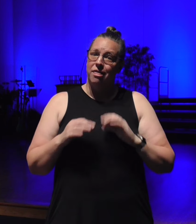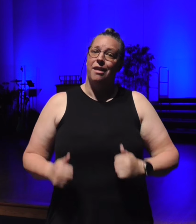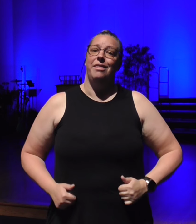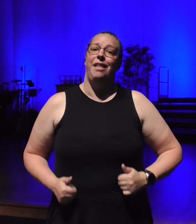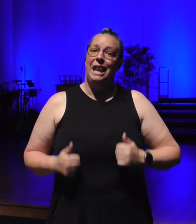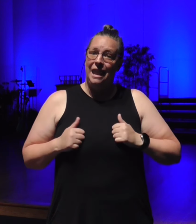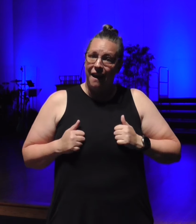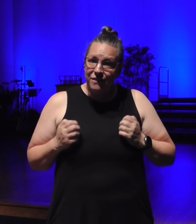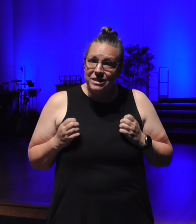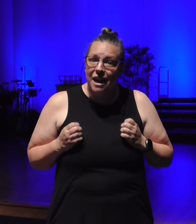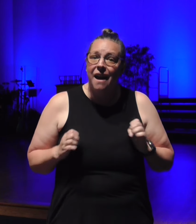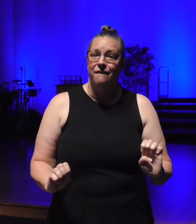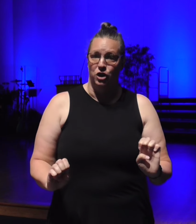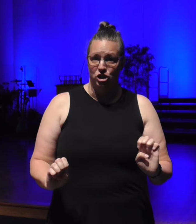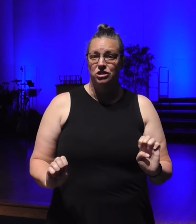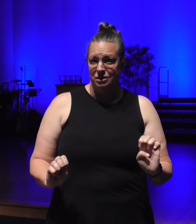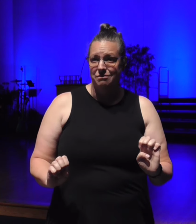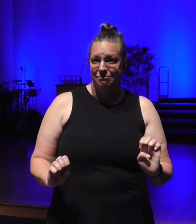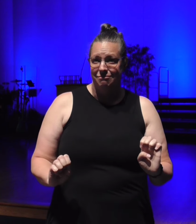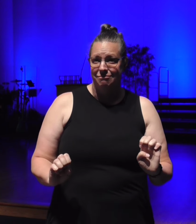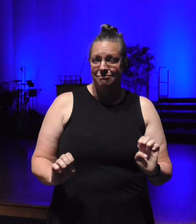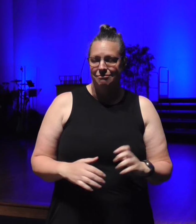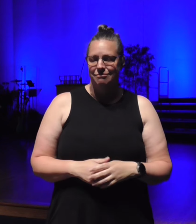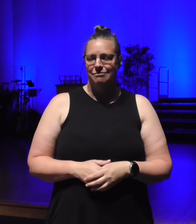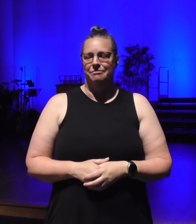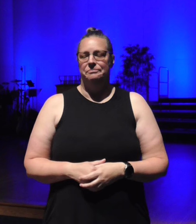effort to attain to it."